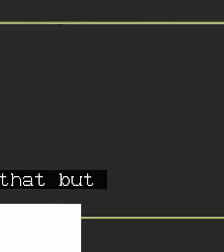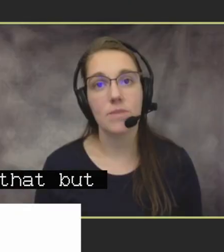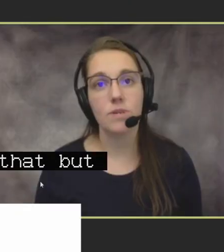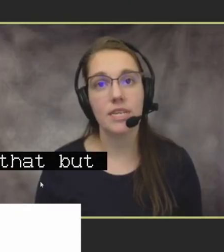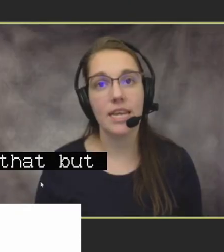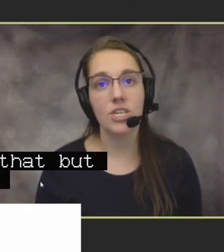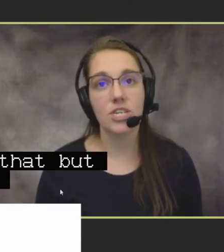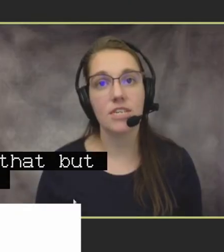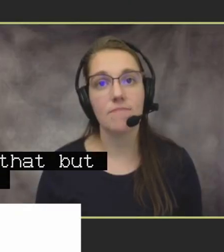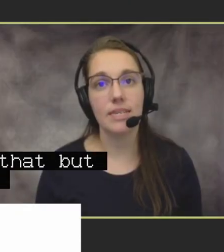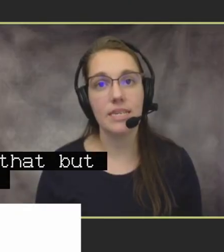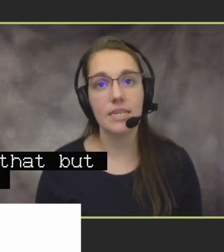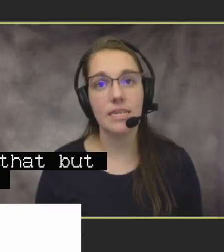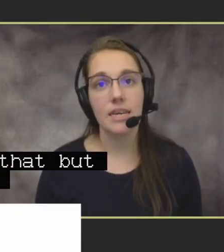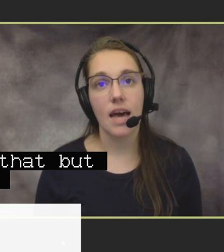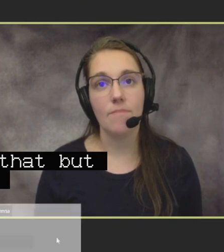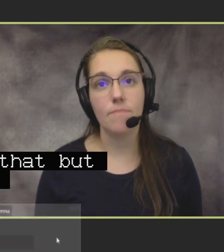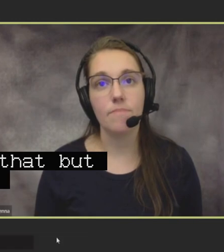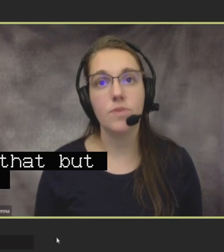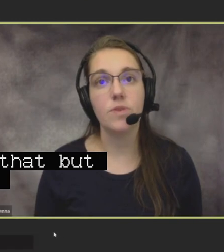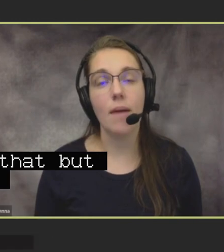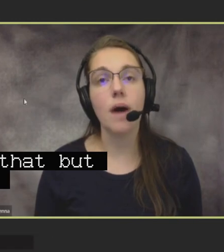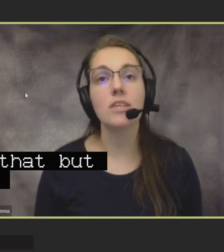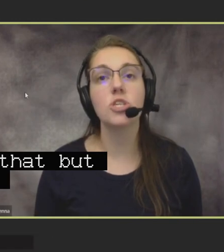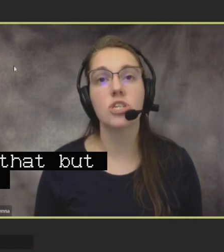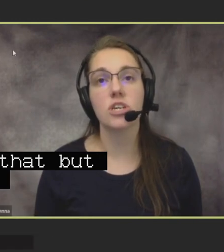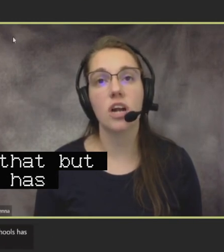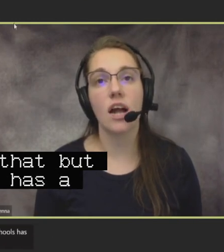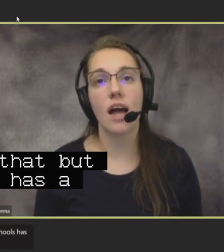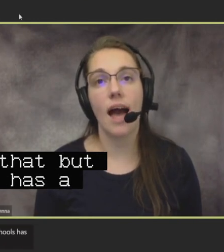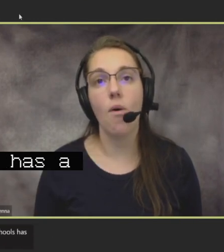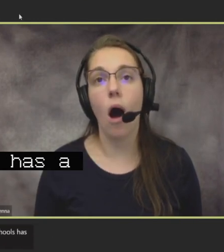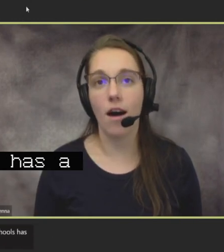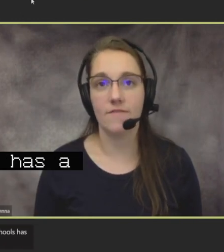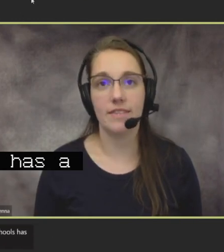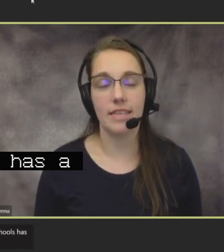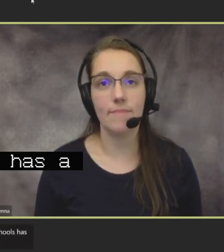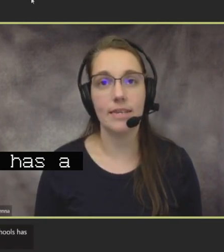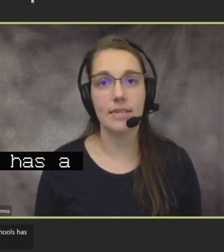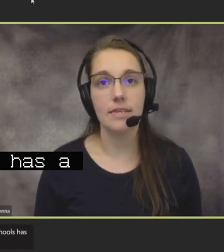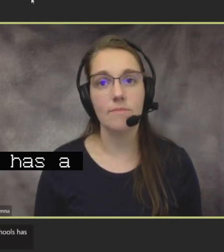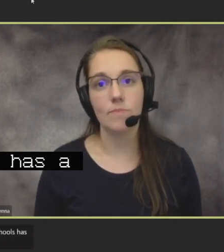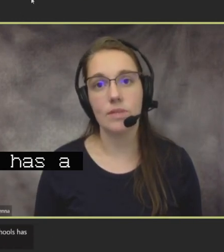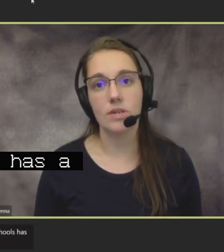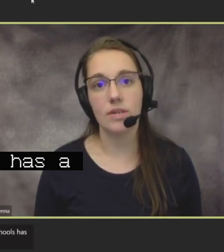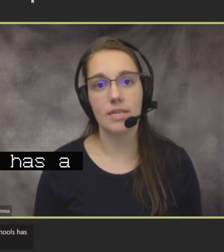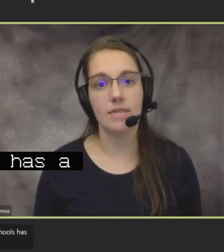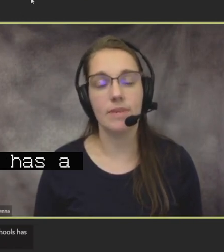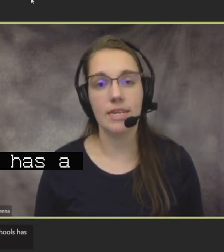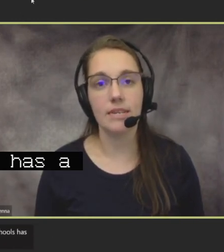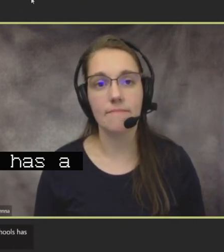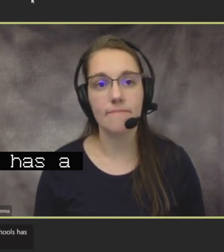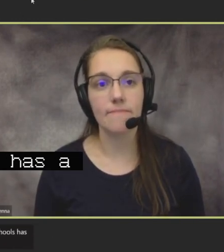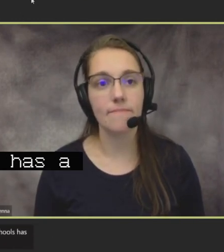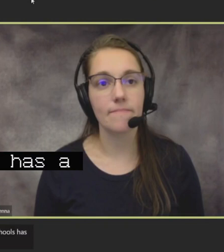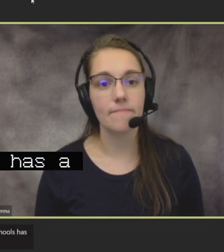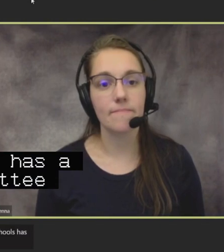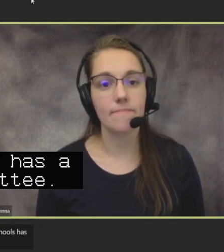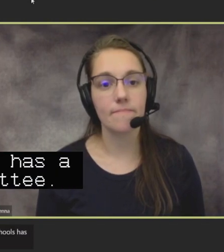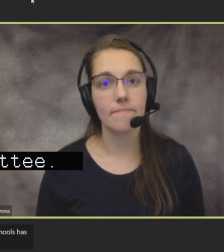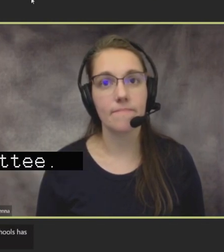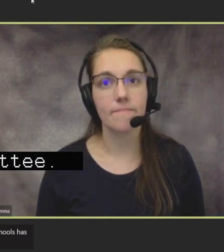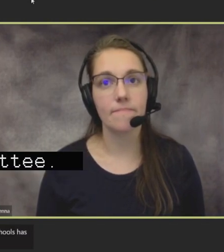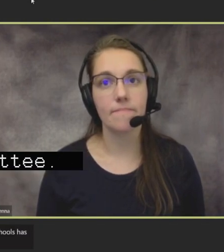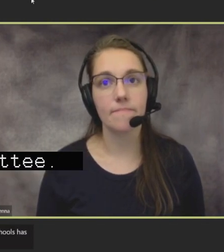has a transportation committee. I'm unsure how often they meet, but there is a committee.